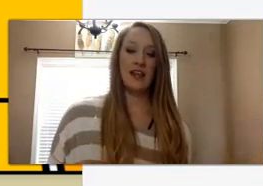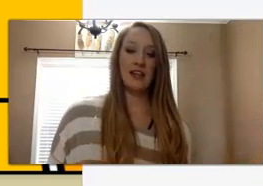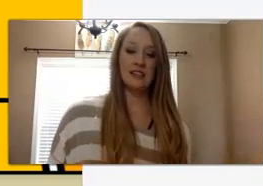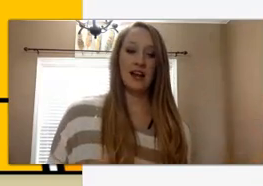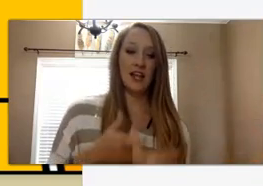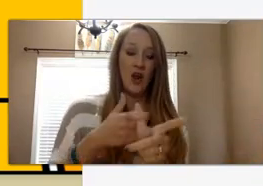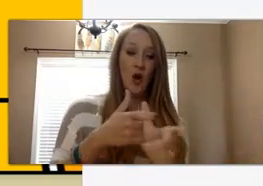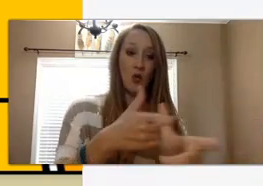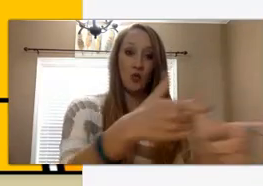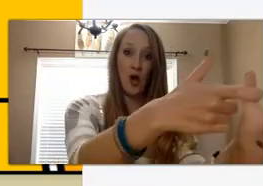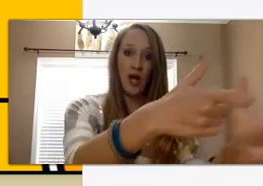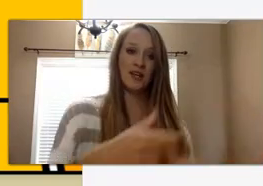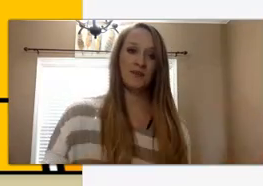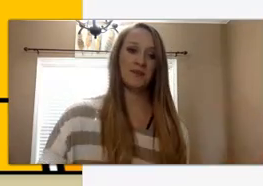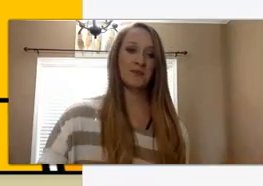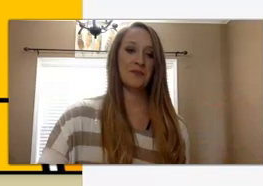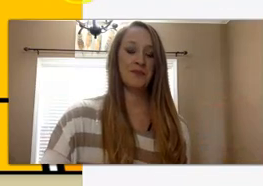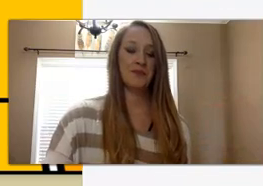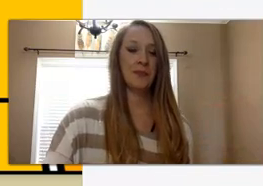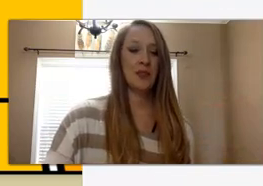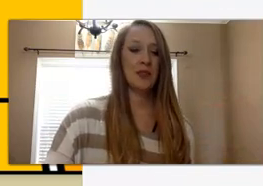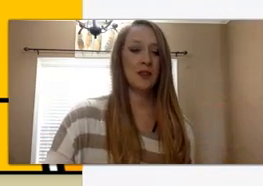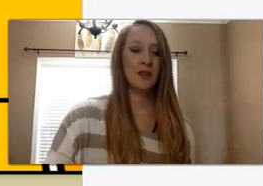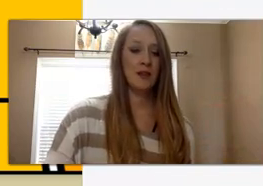let's say it and sign it. Run.